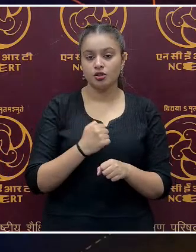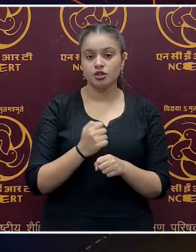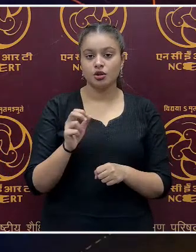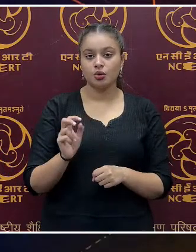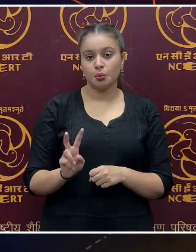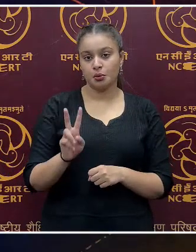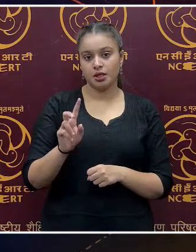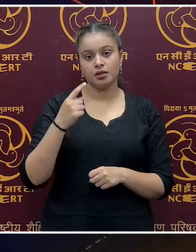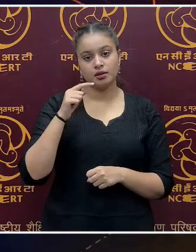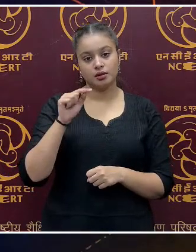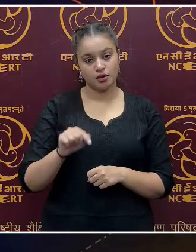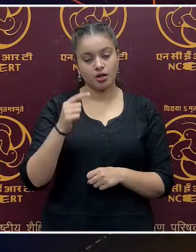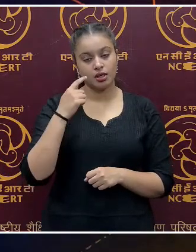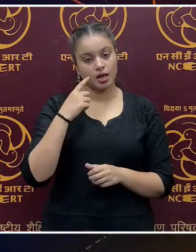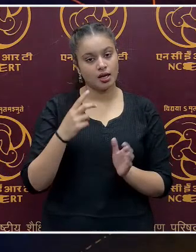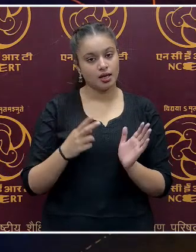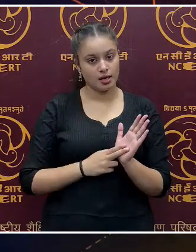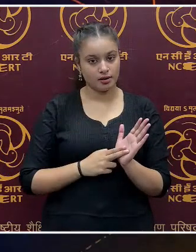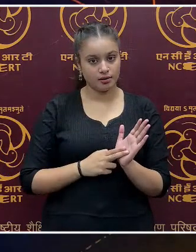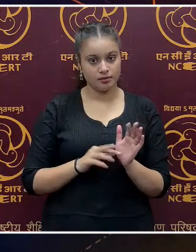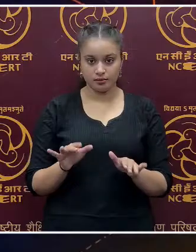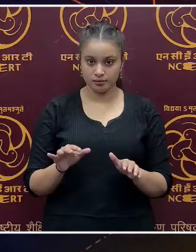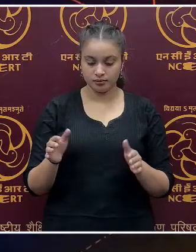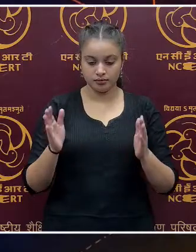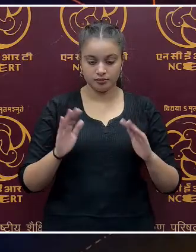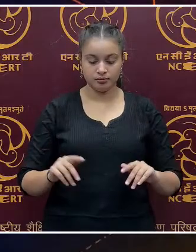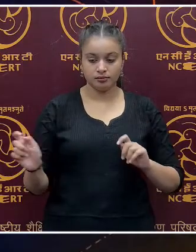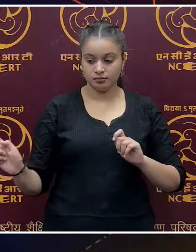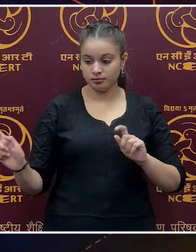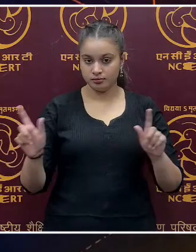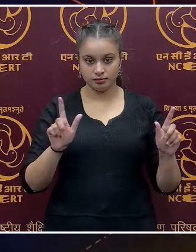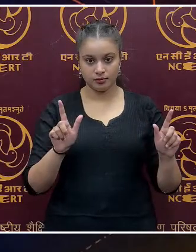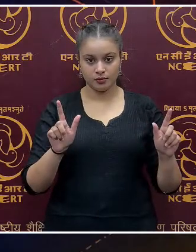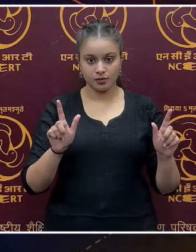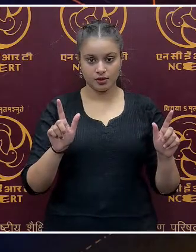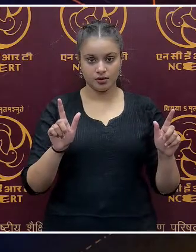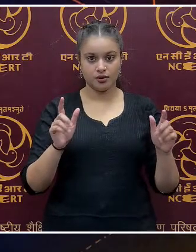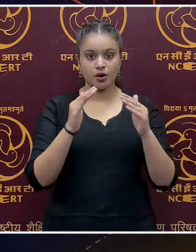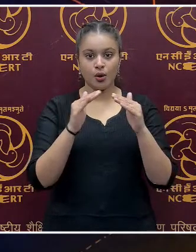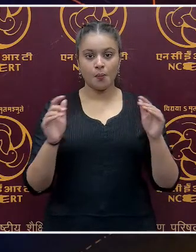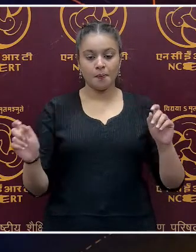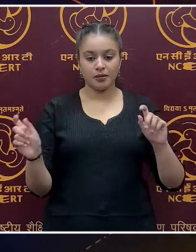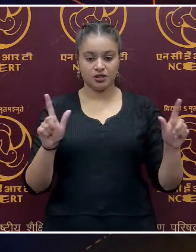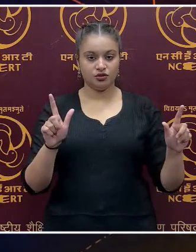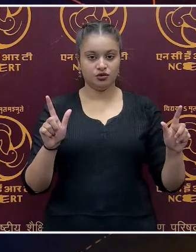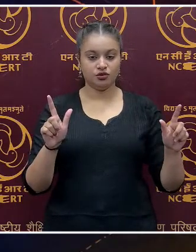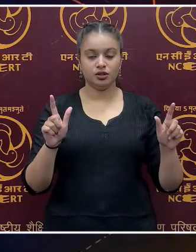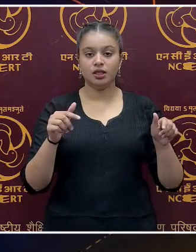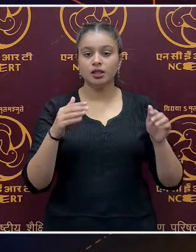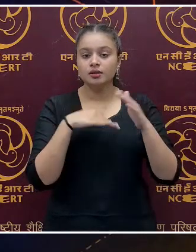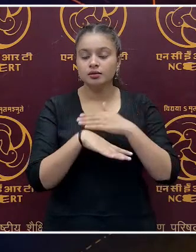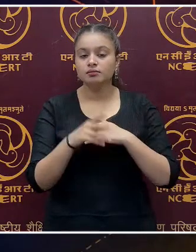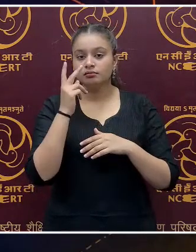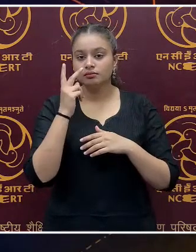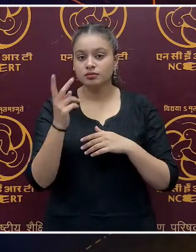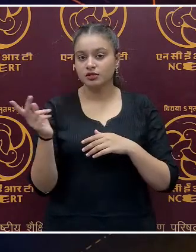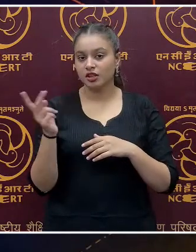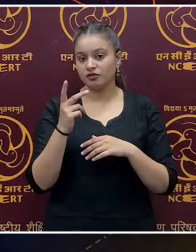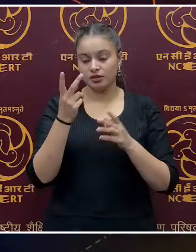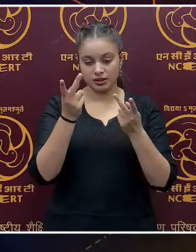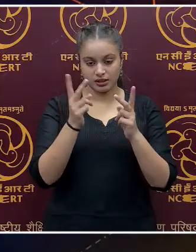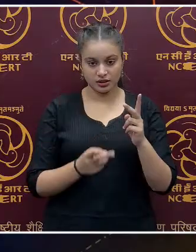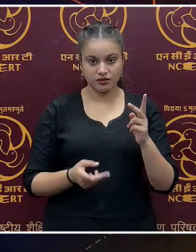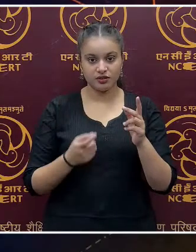diksha.gov.in. So we could see here the home page of Diksha portal. In this home page, we can see here different type